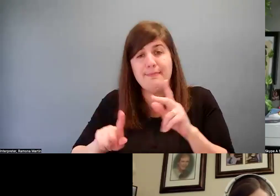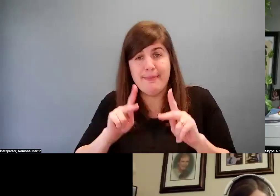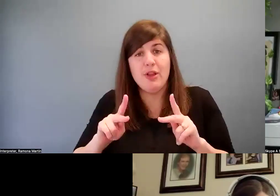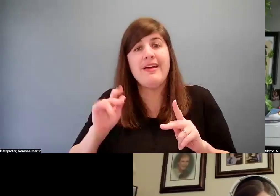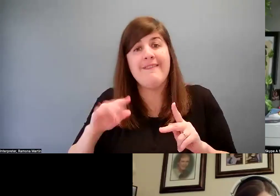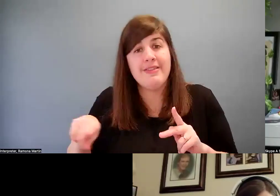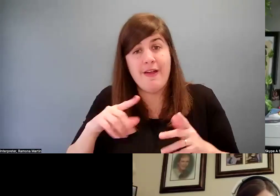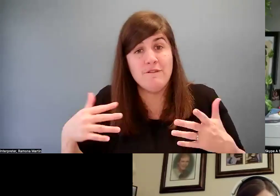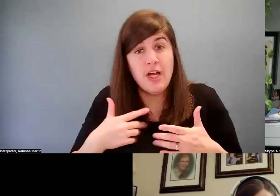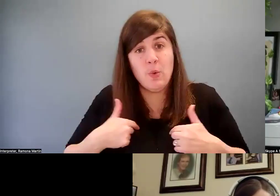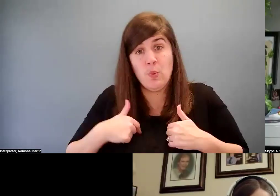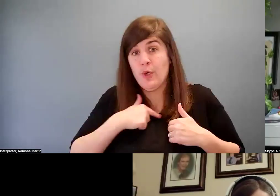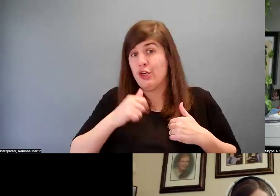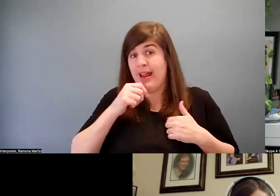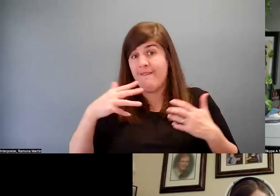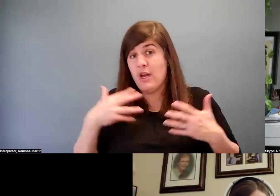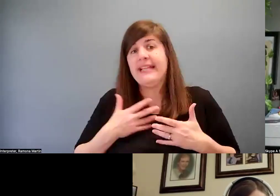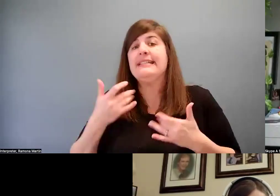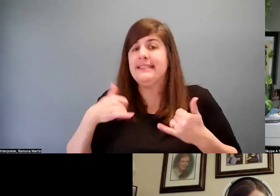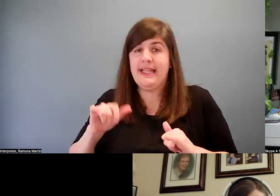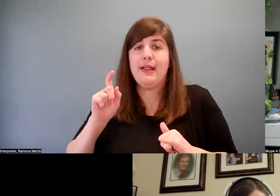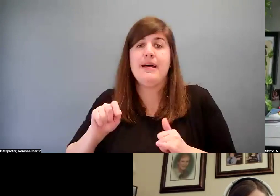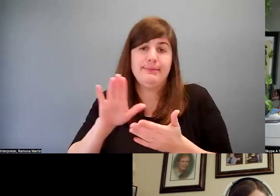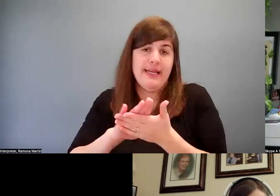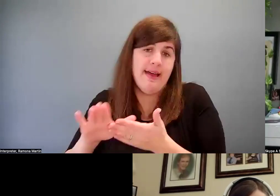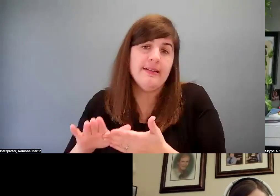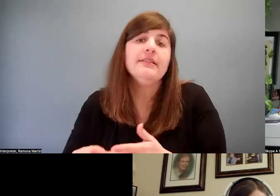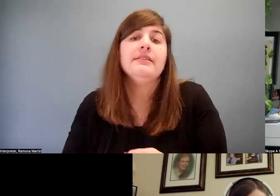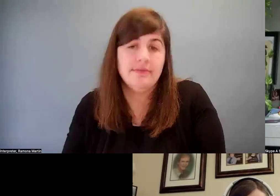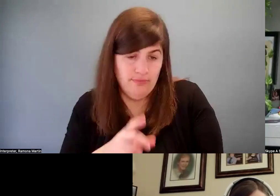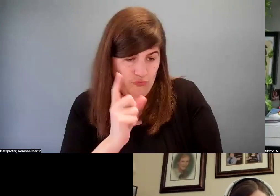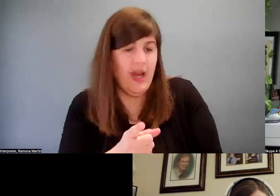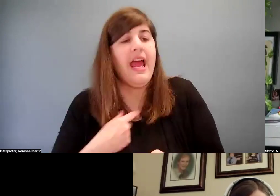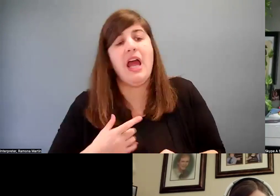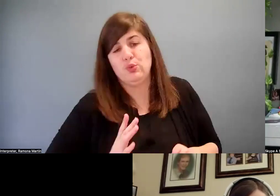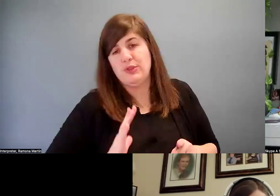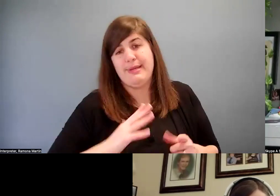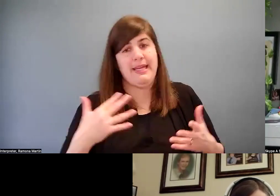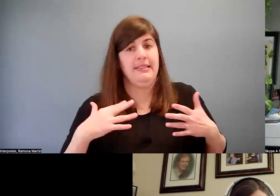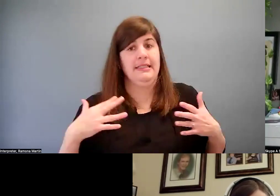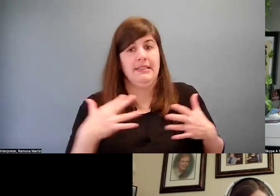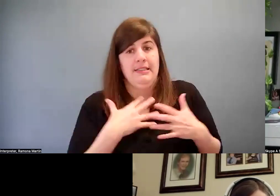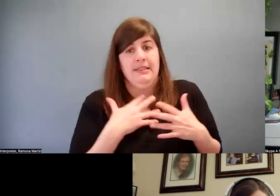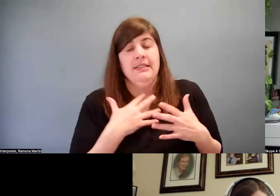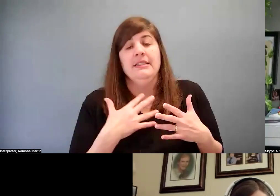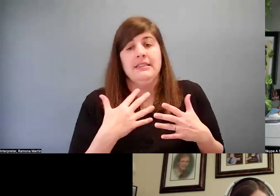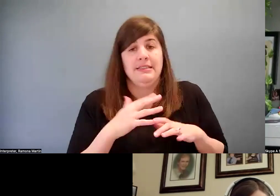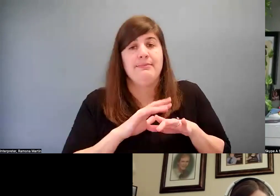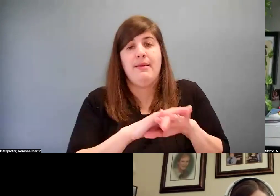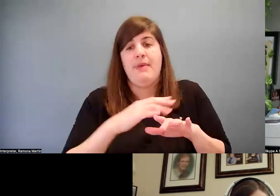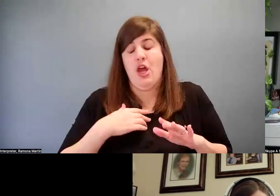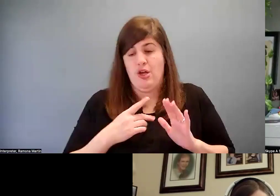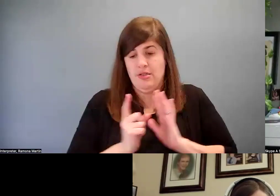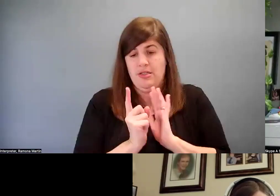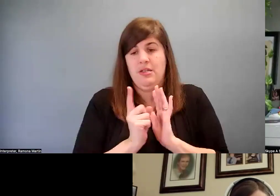if we ourselves are not afraid of them. Yep. I used to be deathly afraid of spiders, just like heart racing,